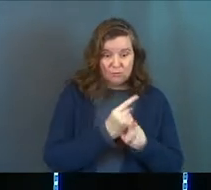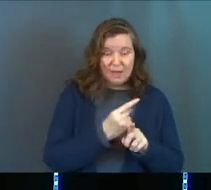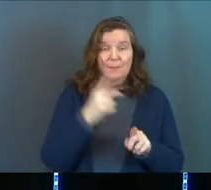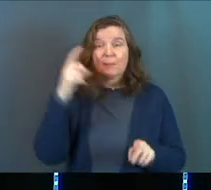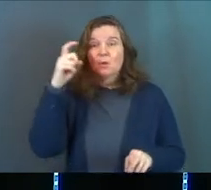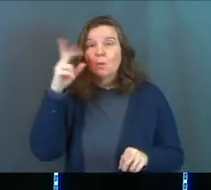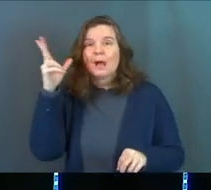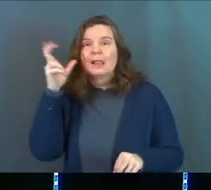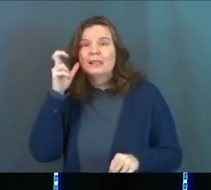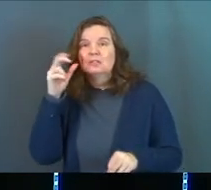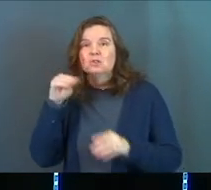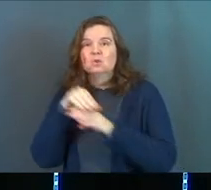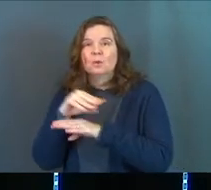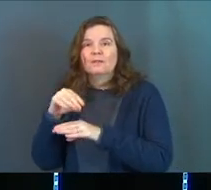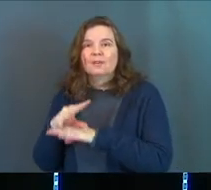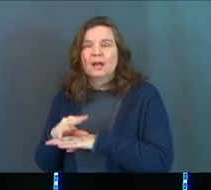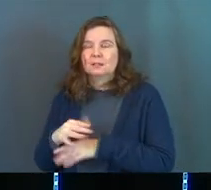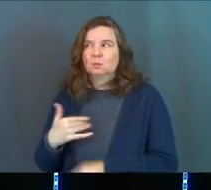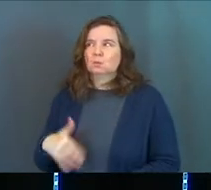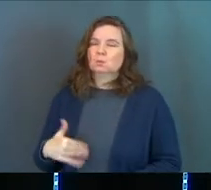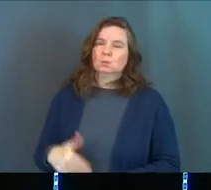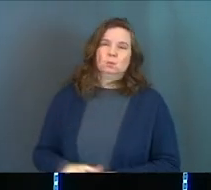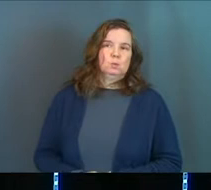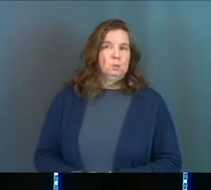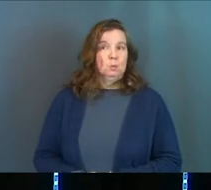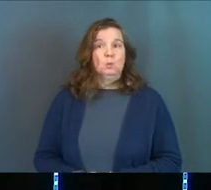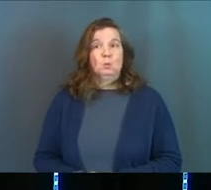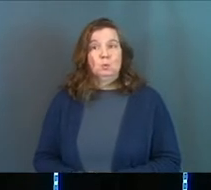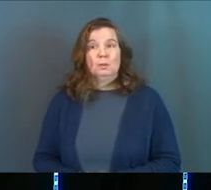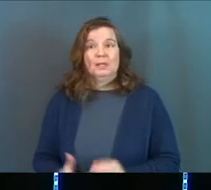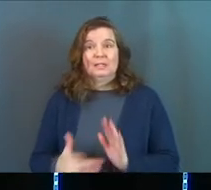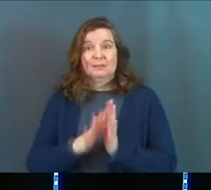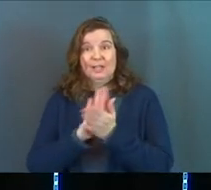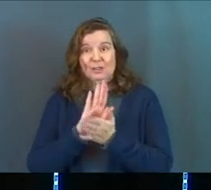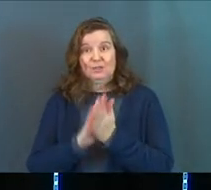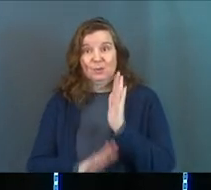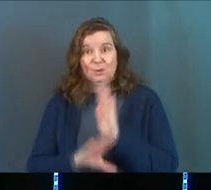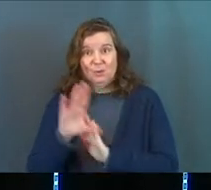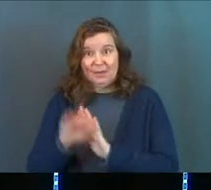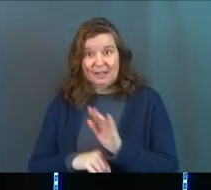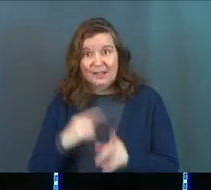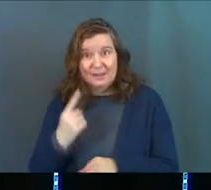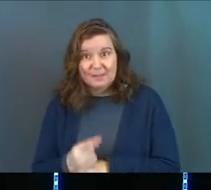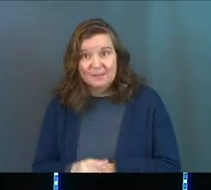wise listen to advice. Whoo! That should be in the school curriculum, amen?